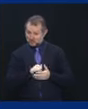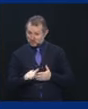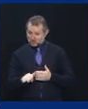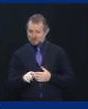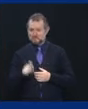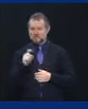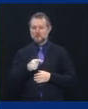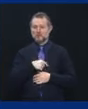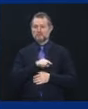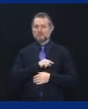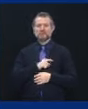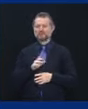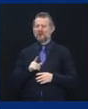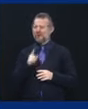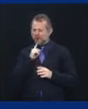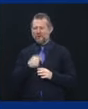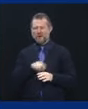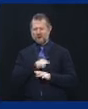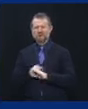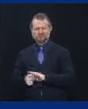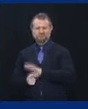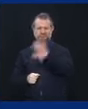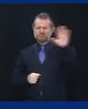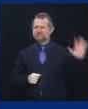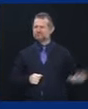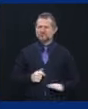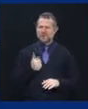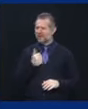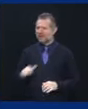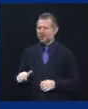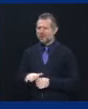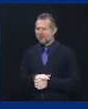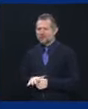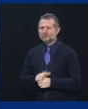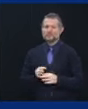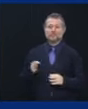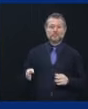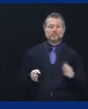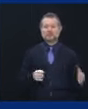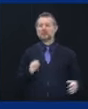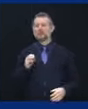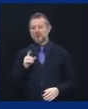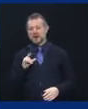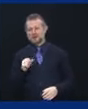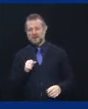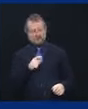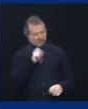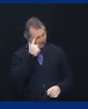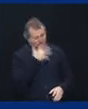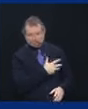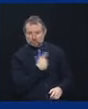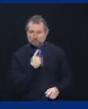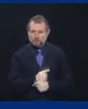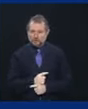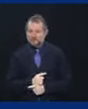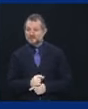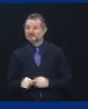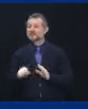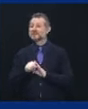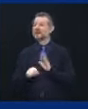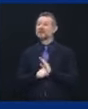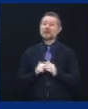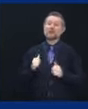does anyone know if there are local sites that... No, the governor's correct. The state-run sites are open to anyone as long as you're a New York State